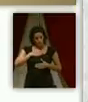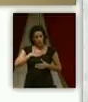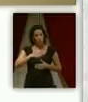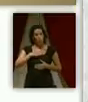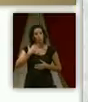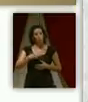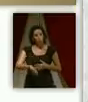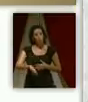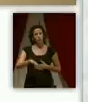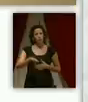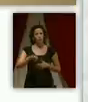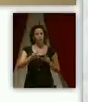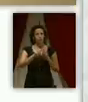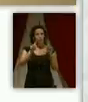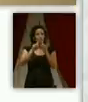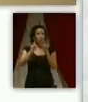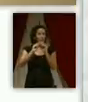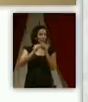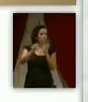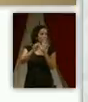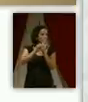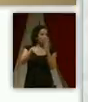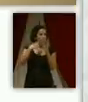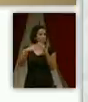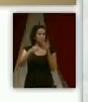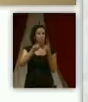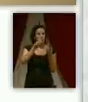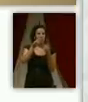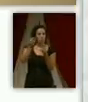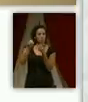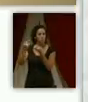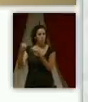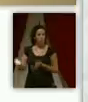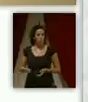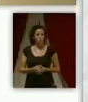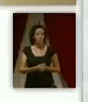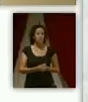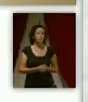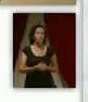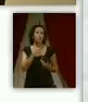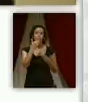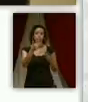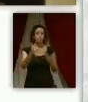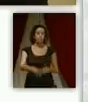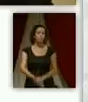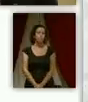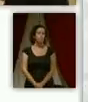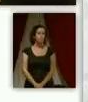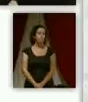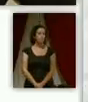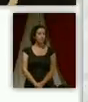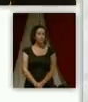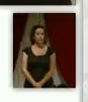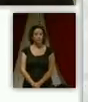ourselves. We need to raise awareness among manufacturers and mobile operators. Thank you very much indeed.